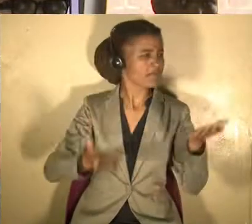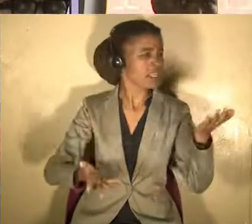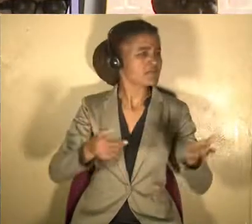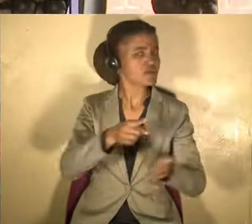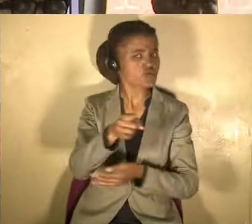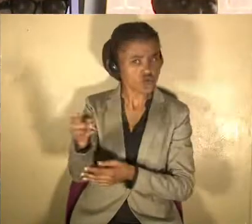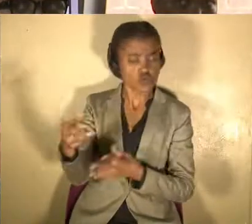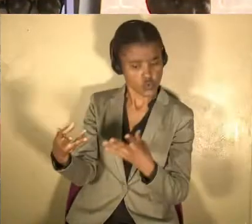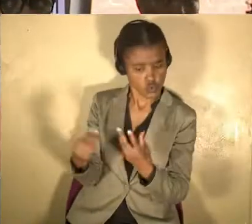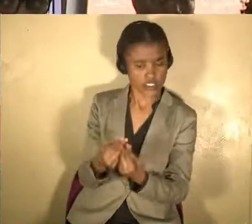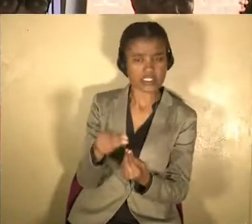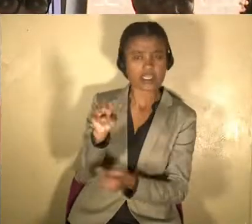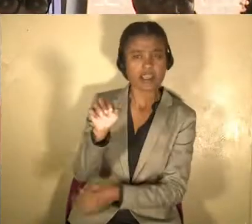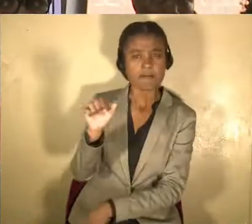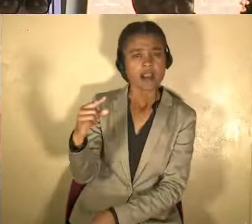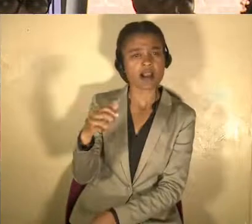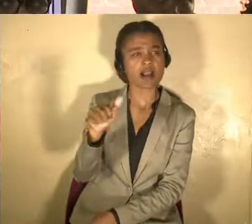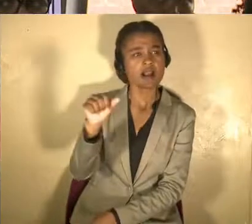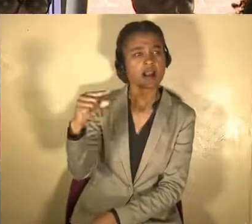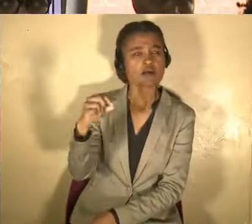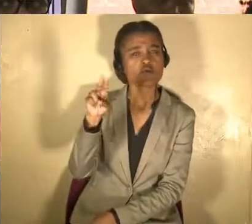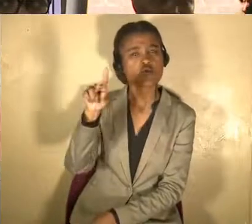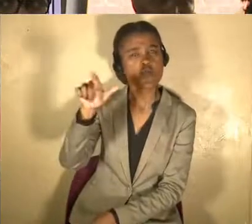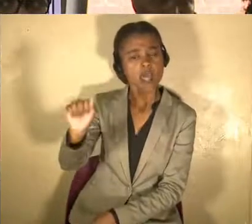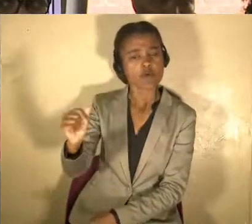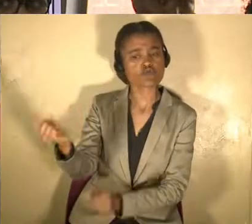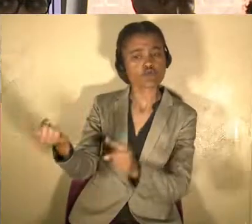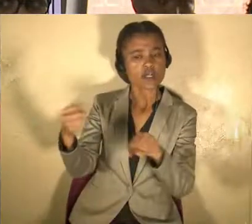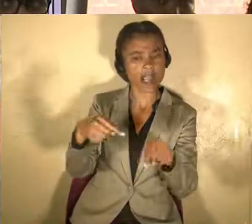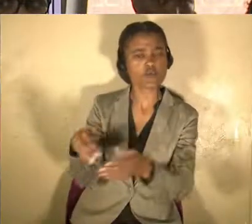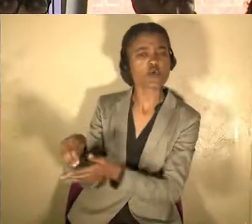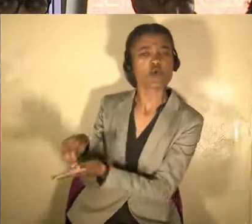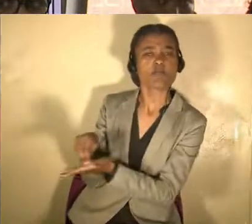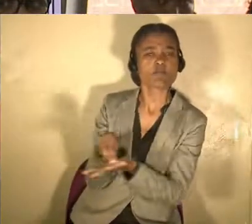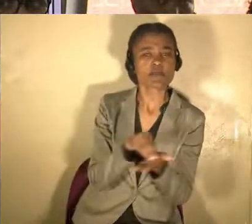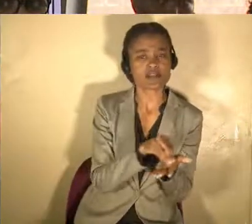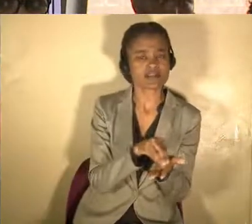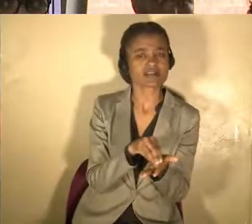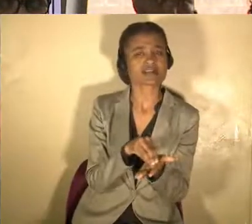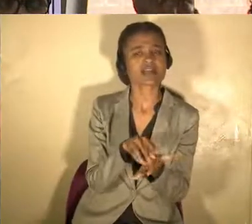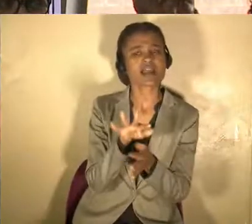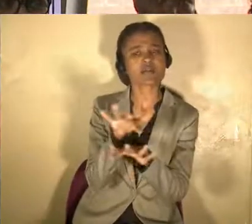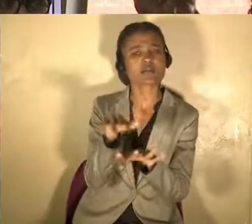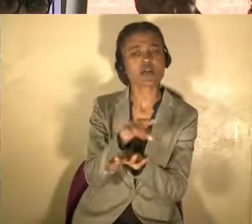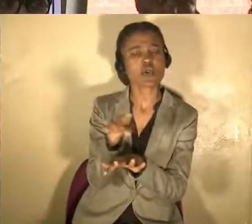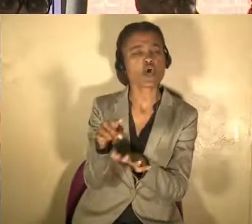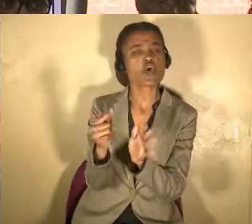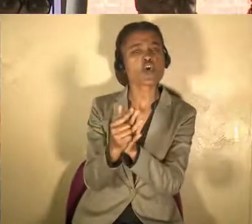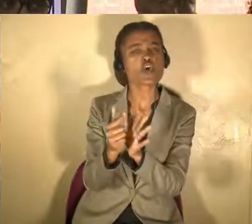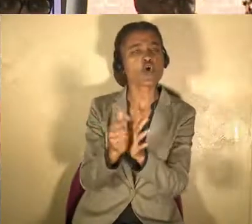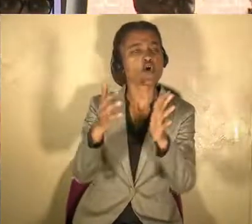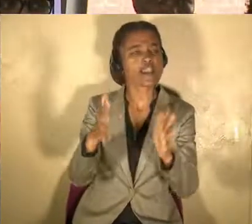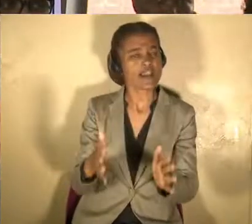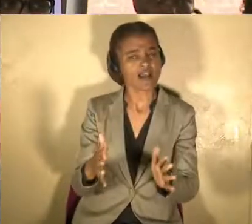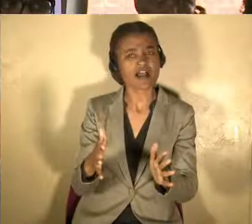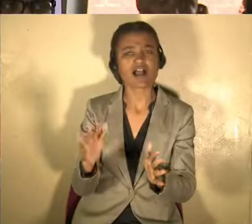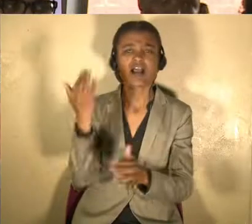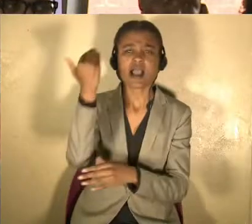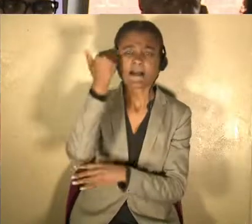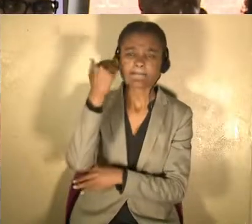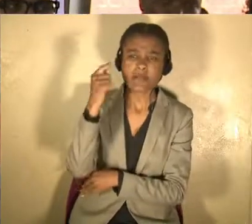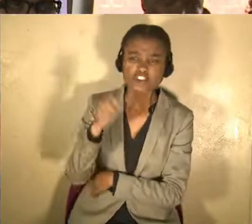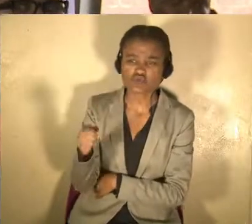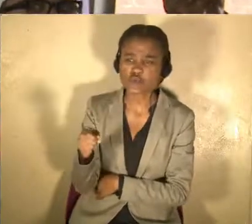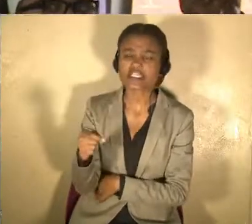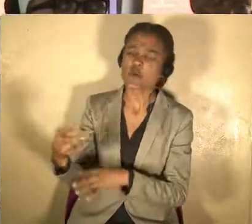here, including a magistrate. Nizoba teacher about this act. Because I want to know